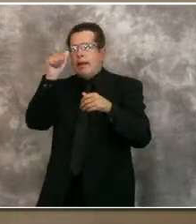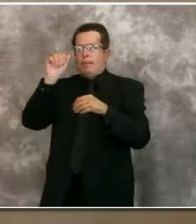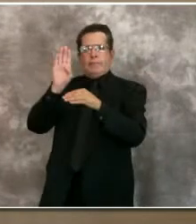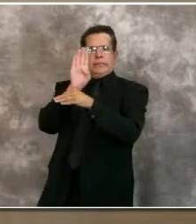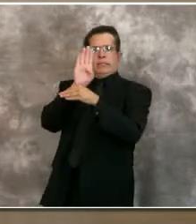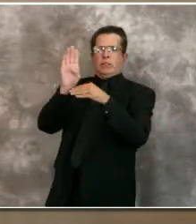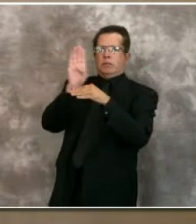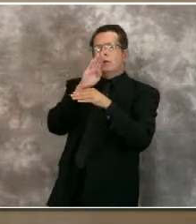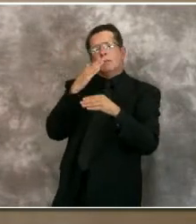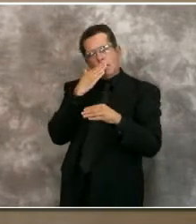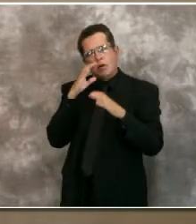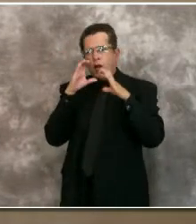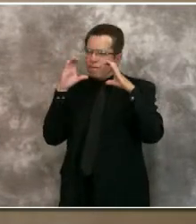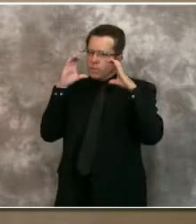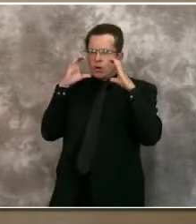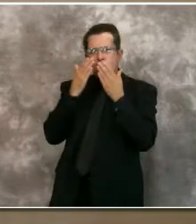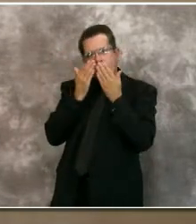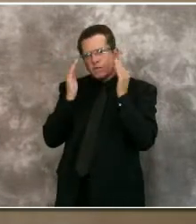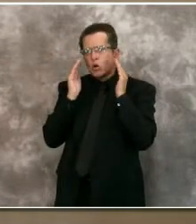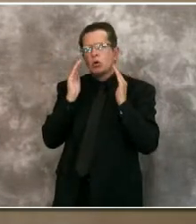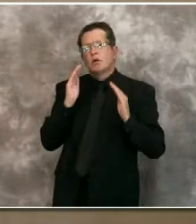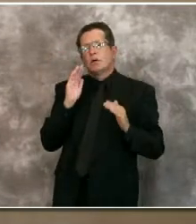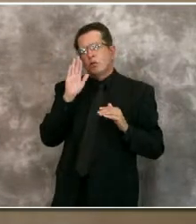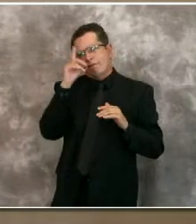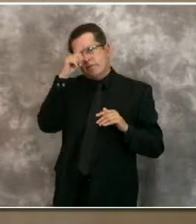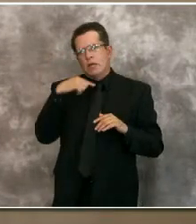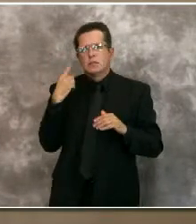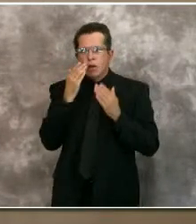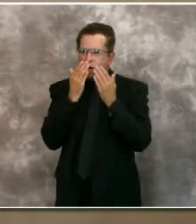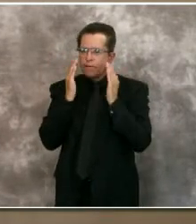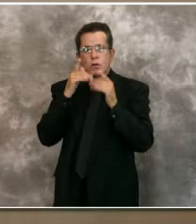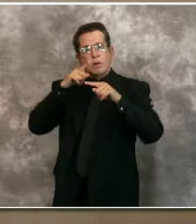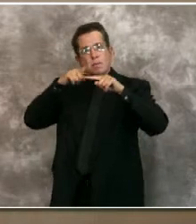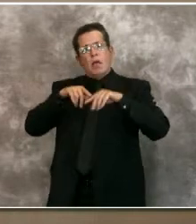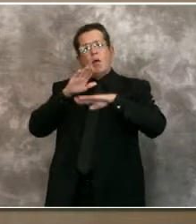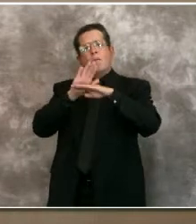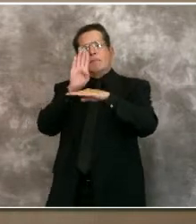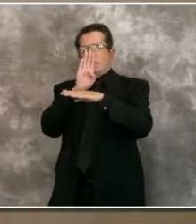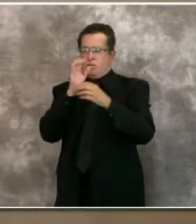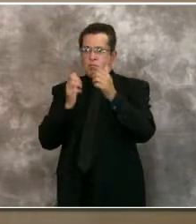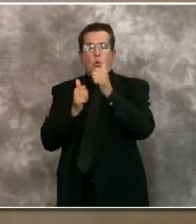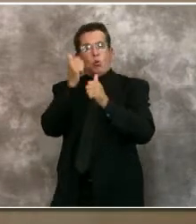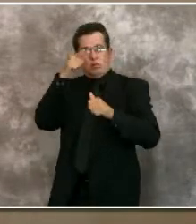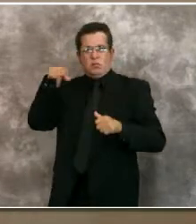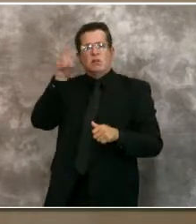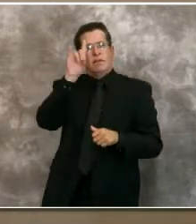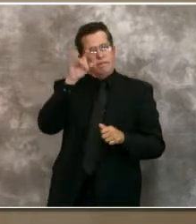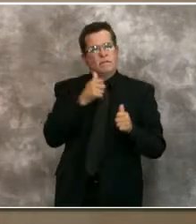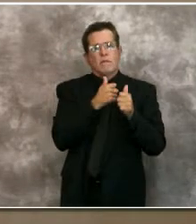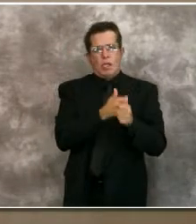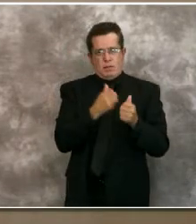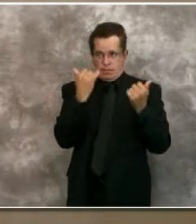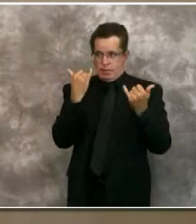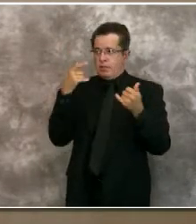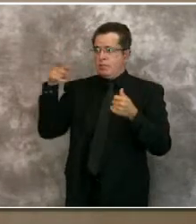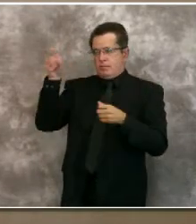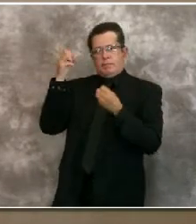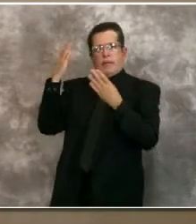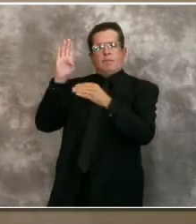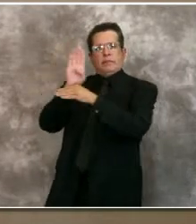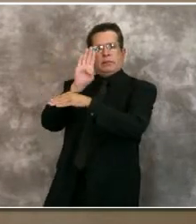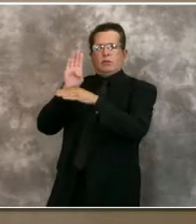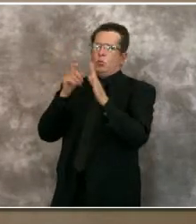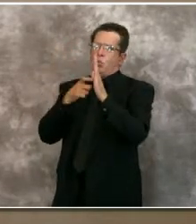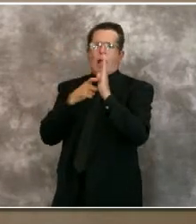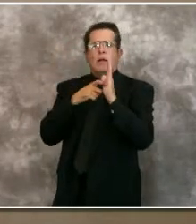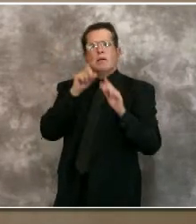businesses. And depending on what industry you look at, people are compliant because many businesses require individuals to